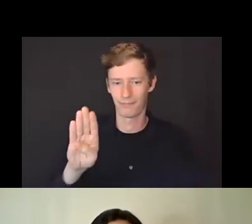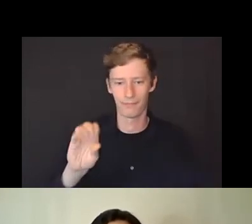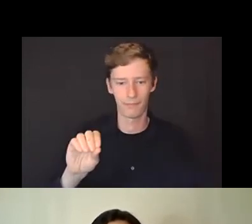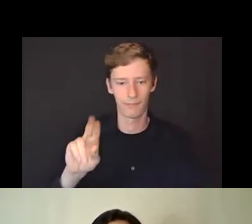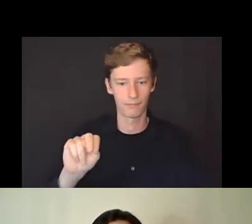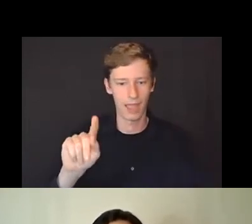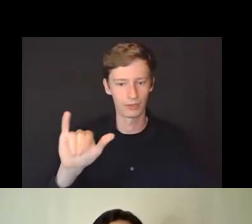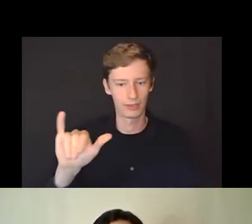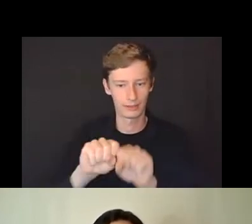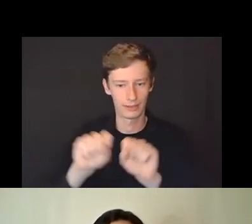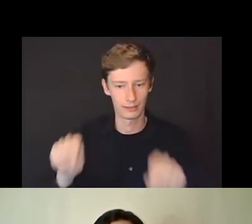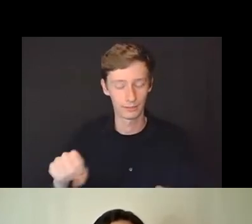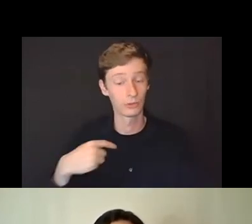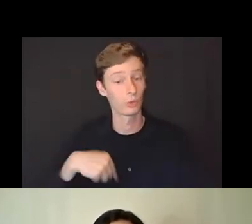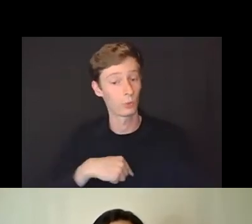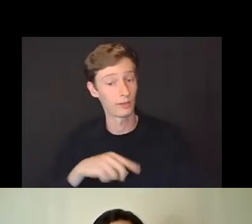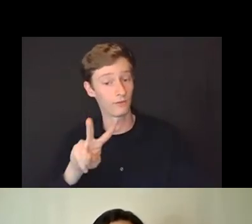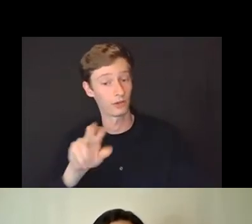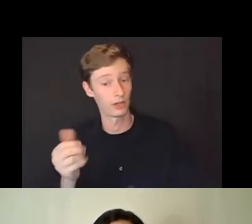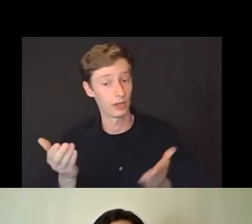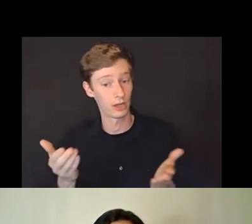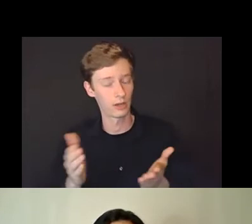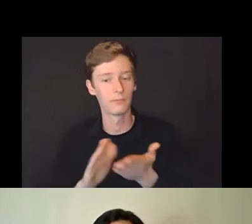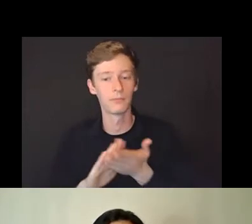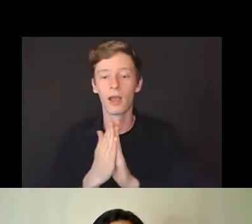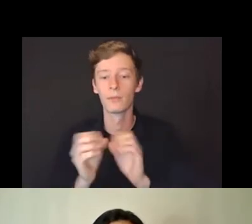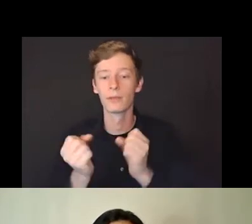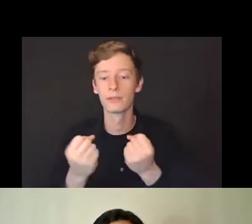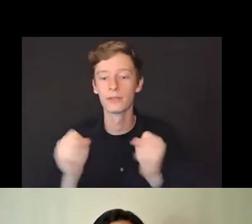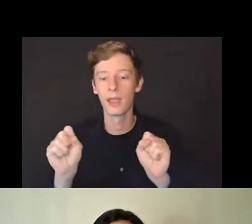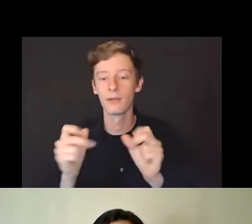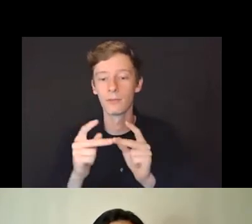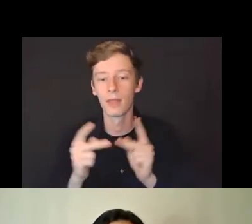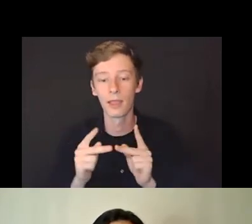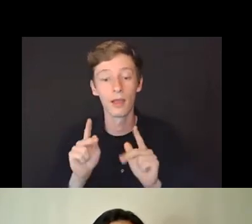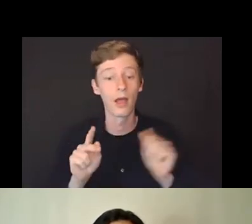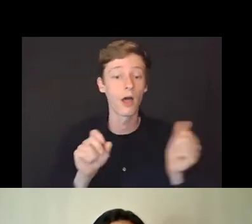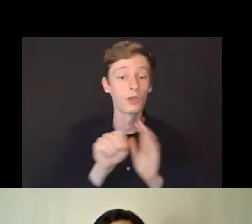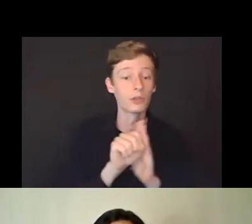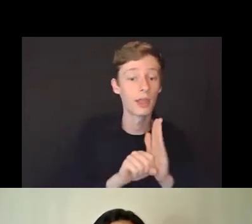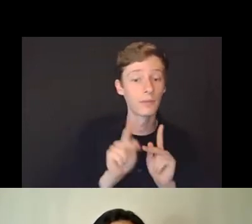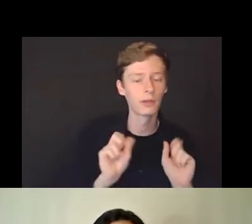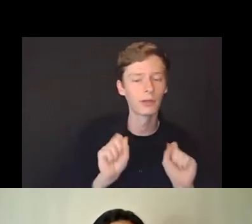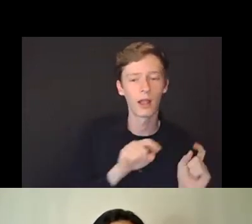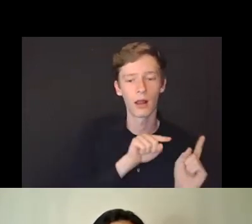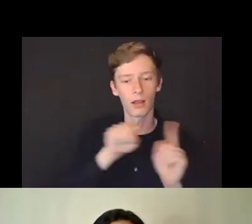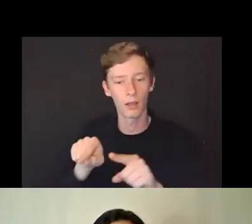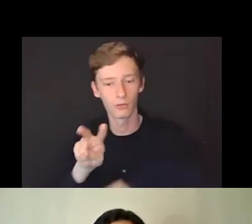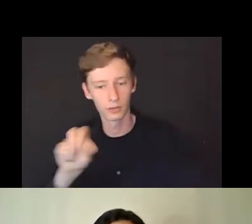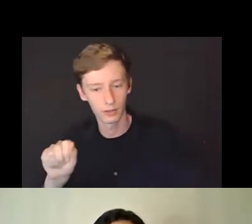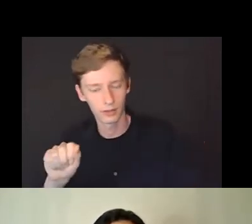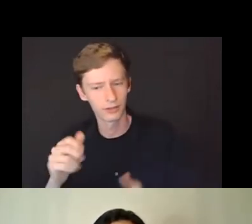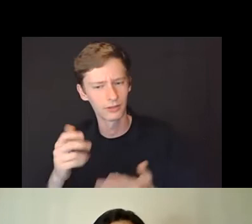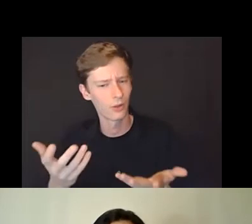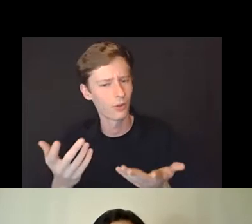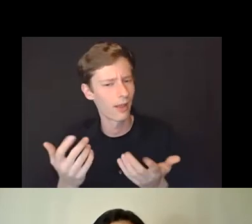we will be a safe haven in the South for individuals trying to access abortion. So we may see a push to criminalize those individuals coming here. So what can